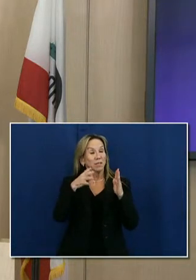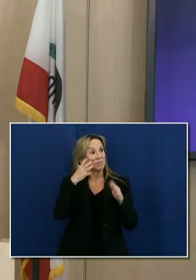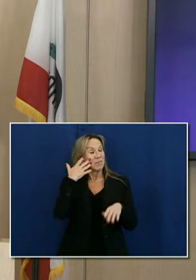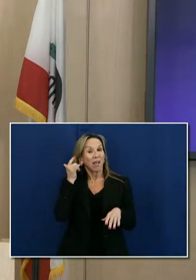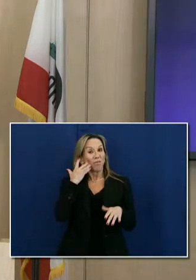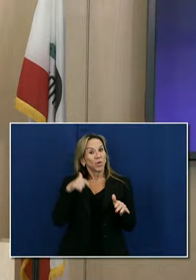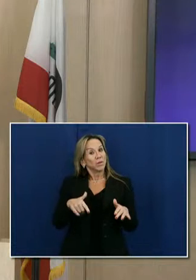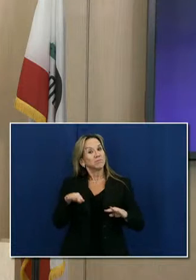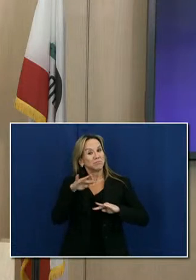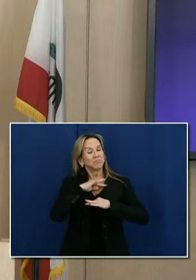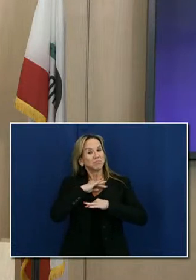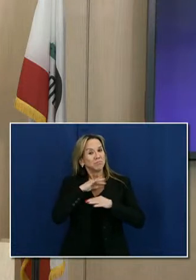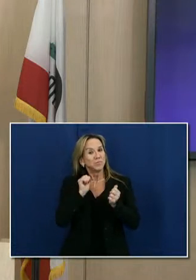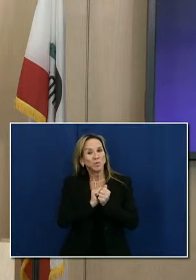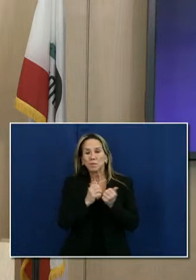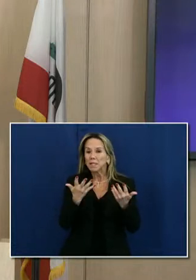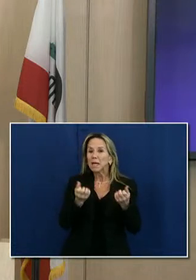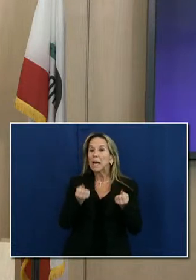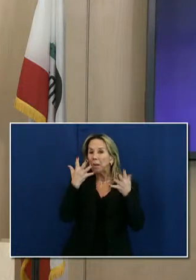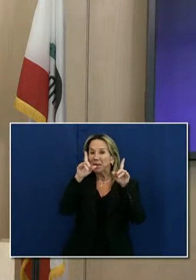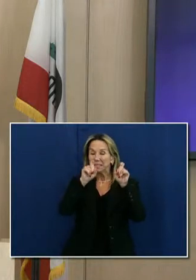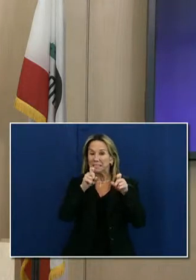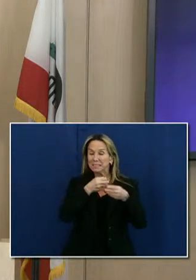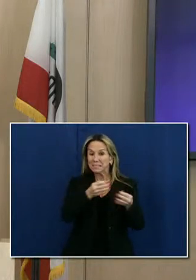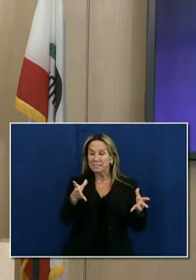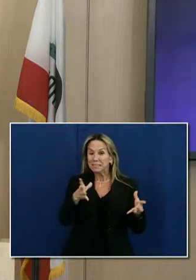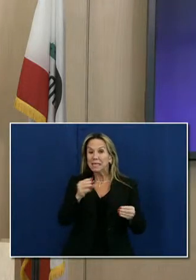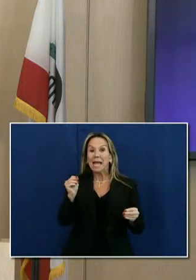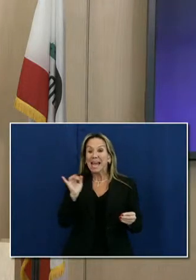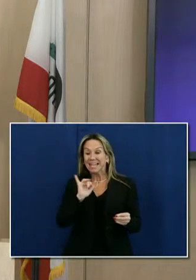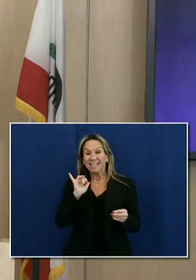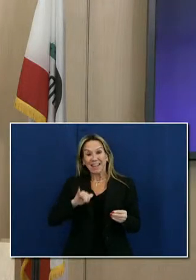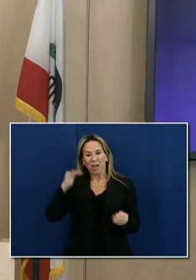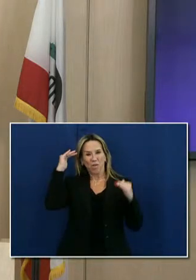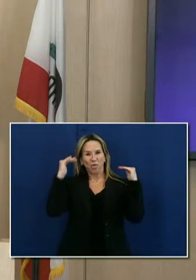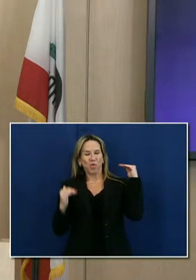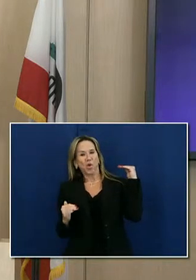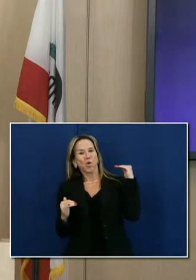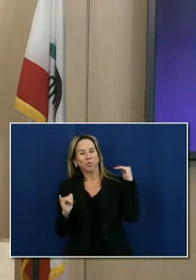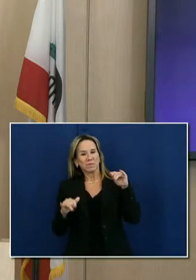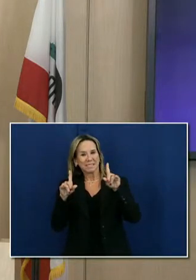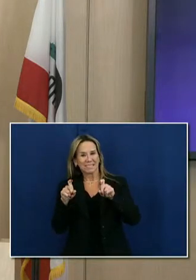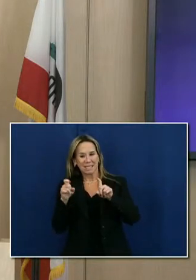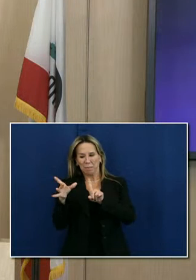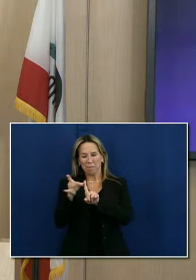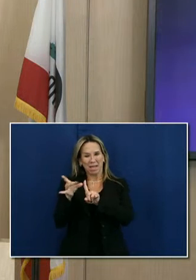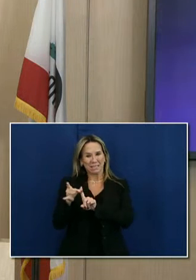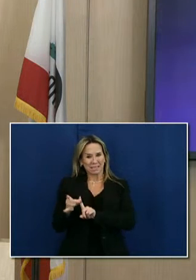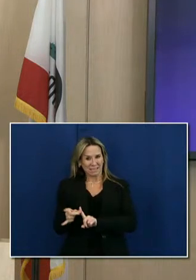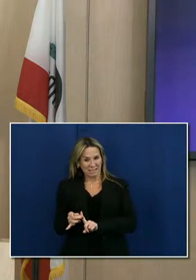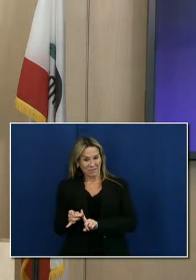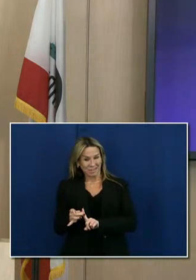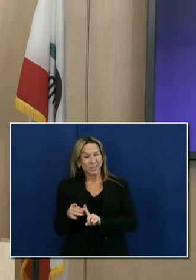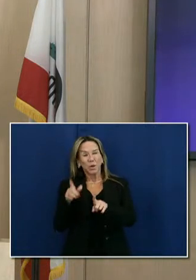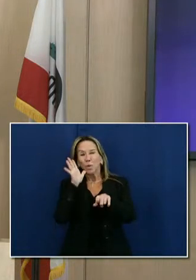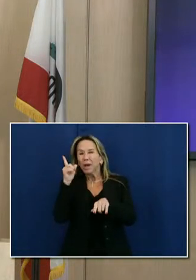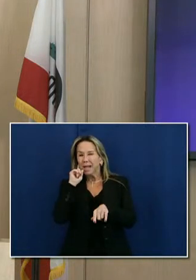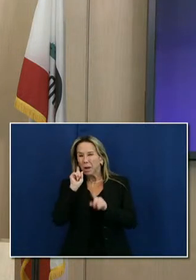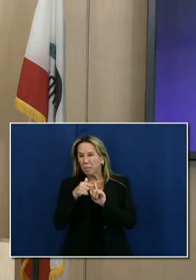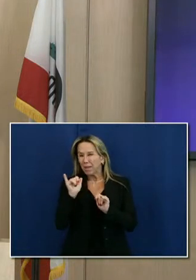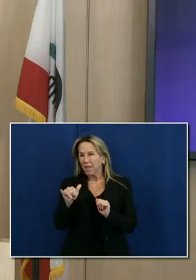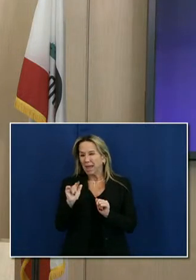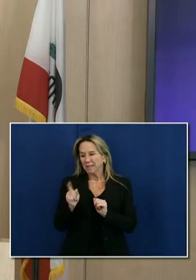pleased with, and the low health equity testing positivity percentage, which we're going to hear more about in just a few